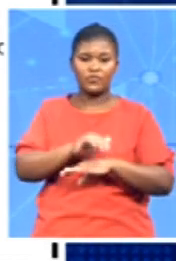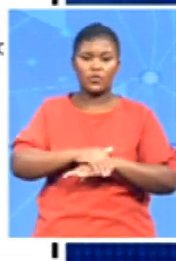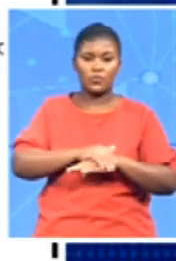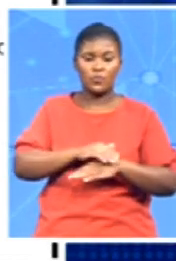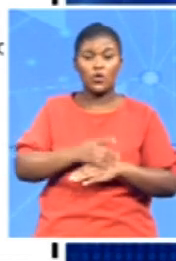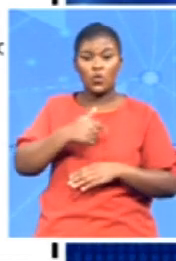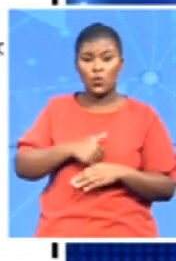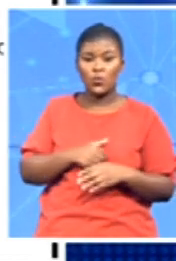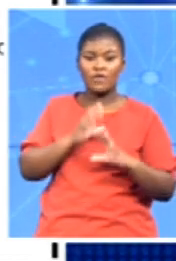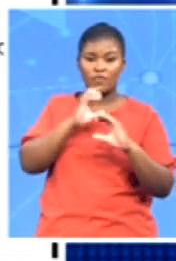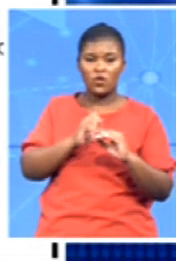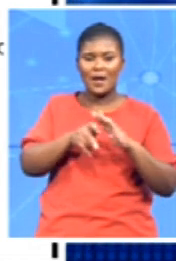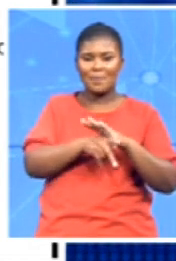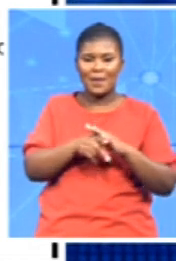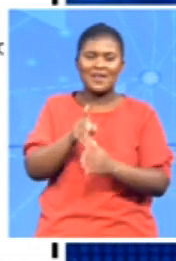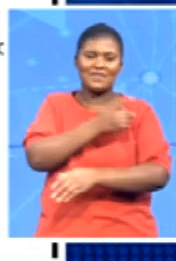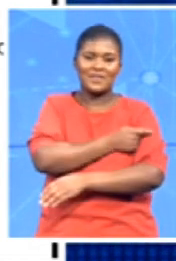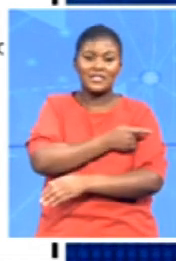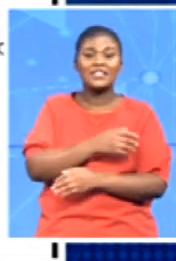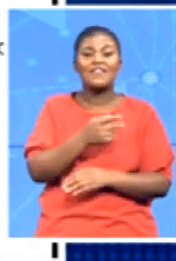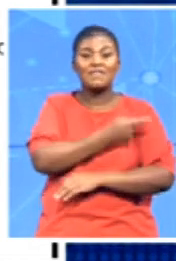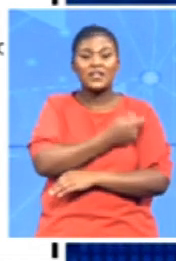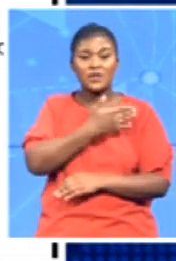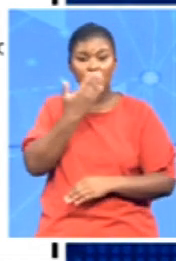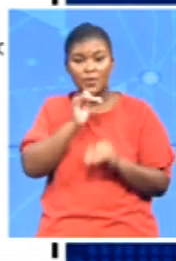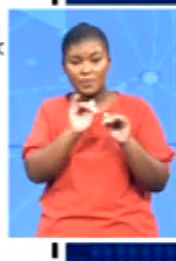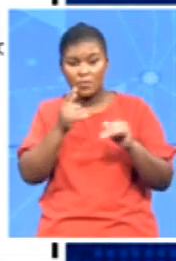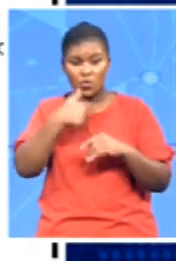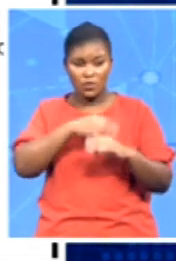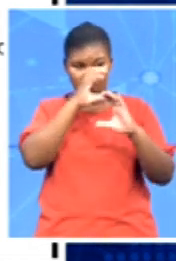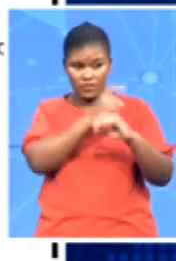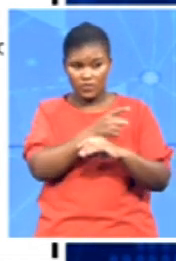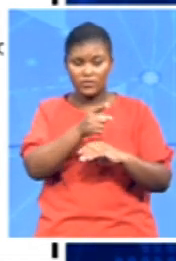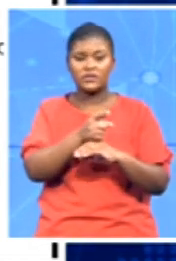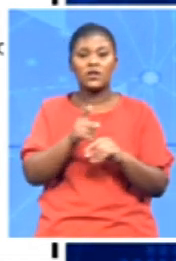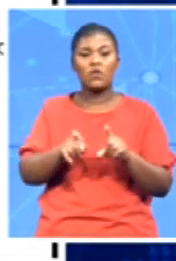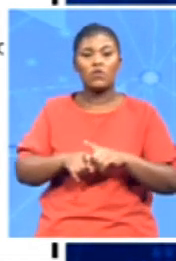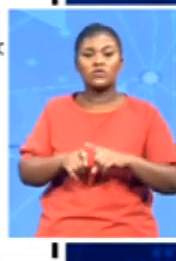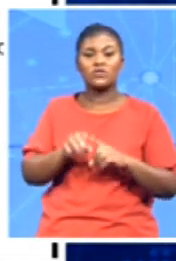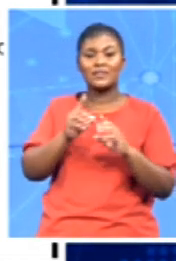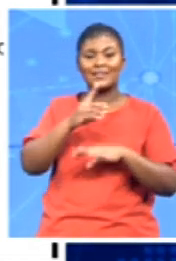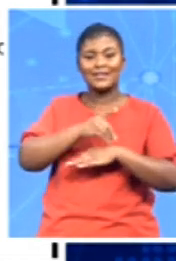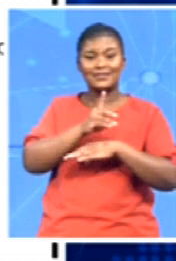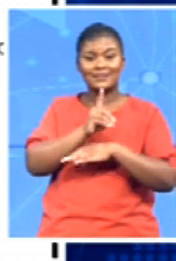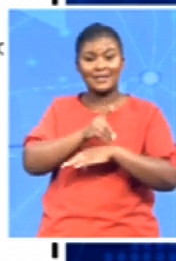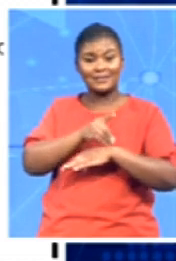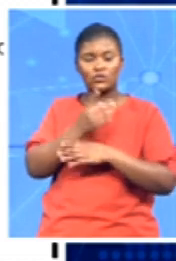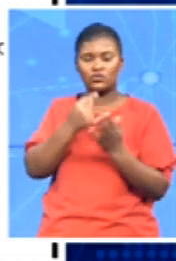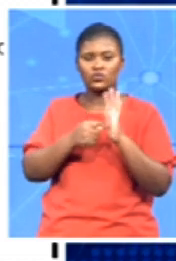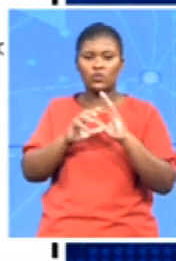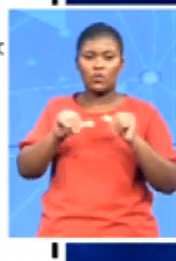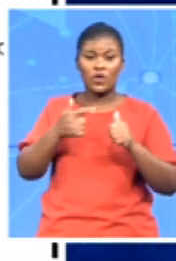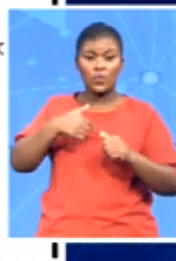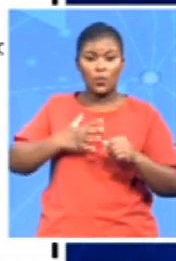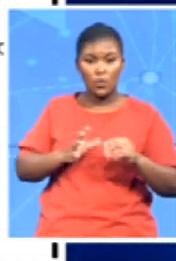people, and then we'll have targets for booster doses. But very interesting from the data we showed today now, we also want to actually set targets linked to